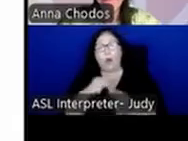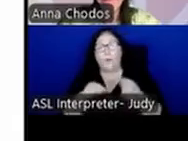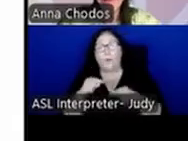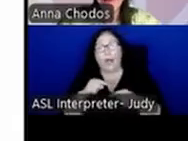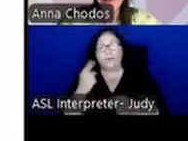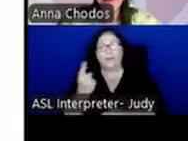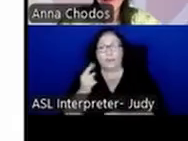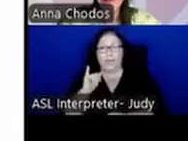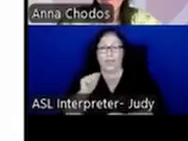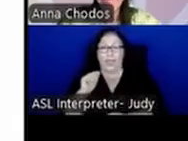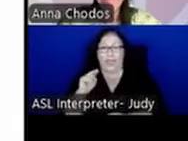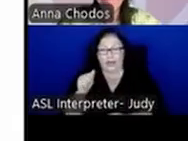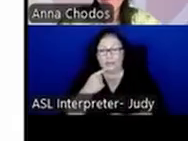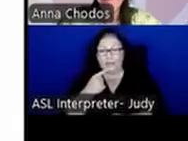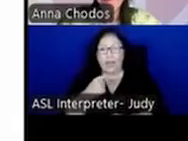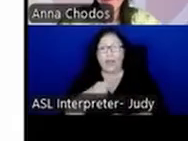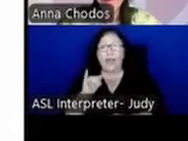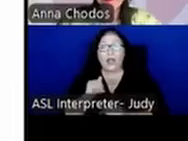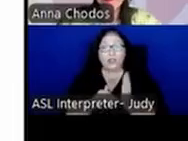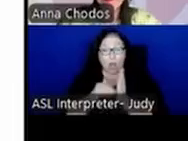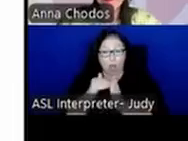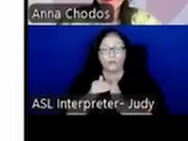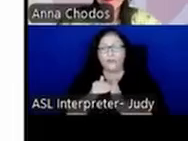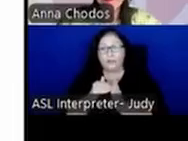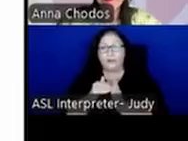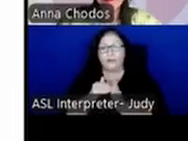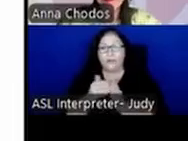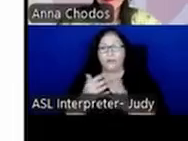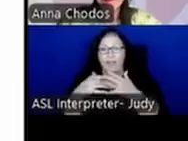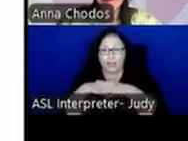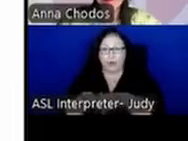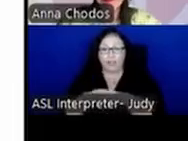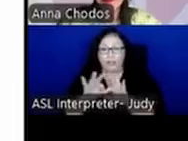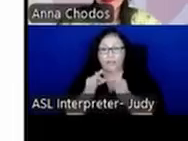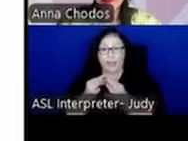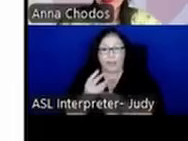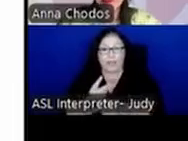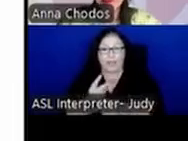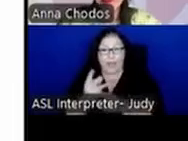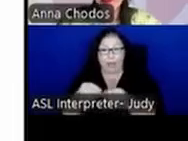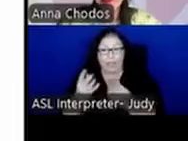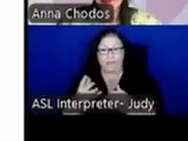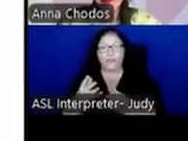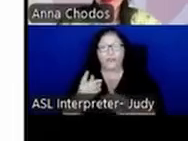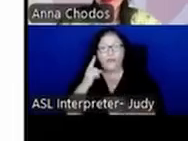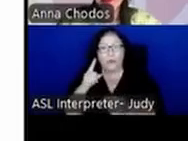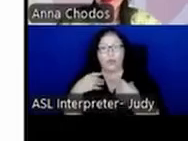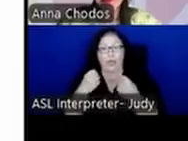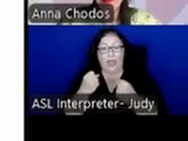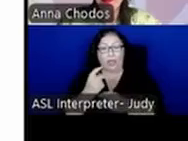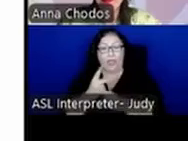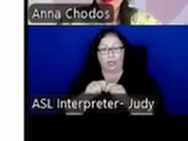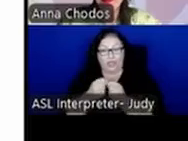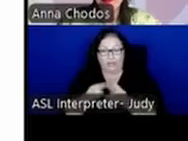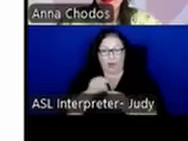is often the integration of family caregivers into healthcare teams starts with that formal